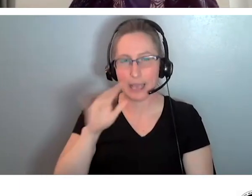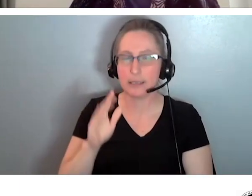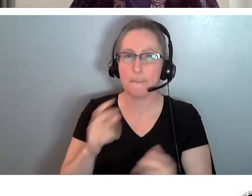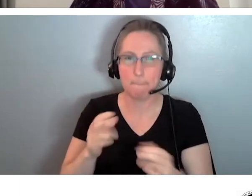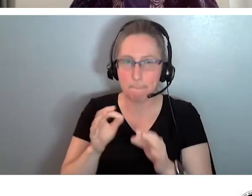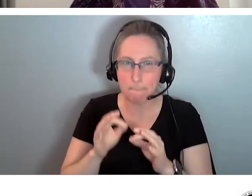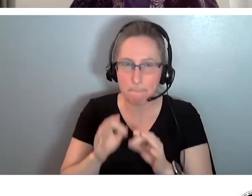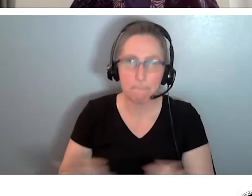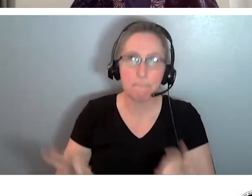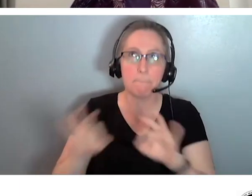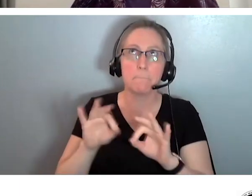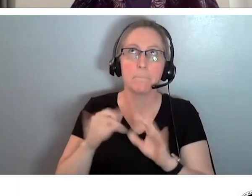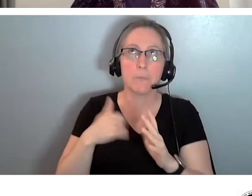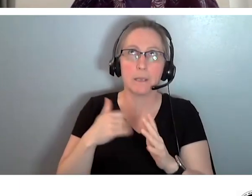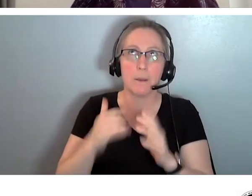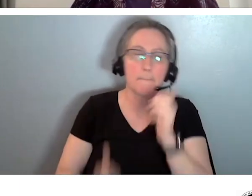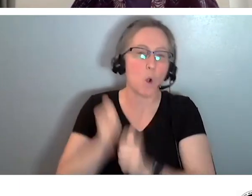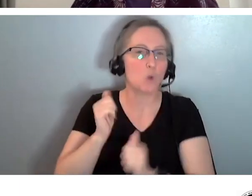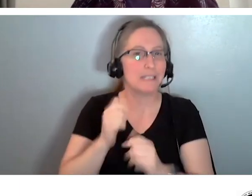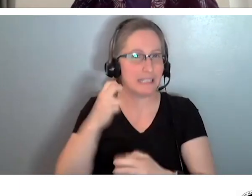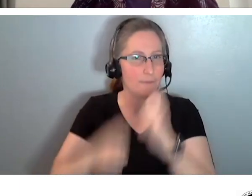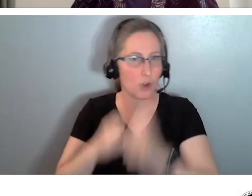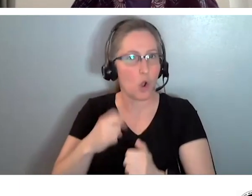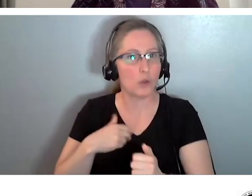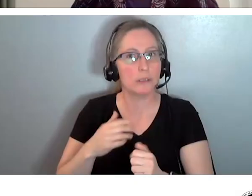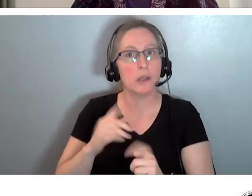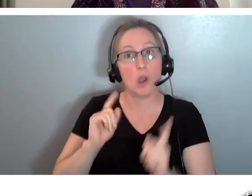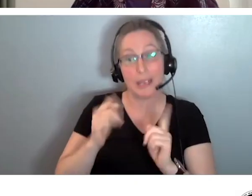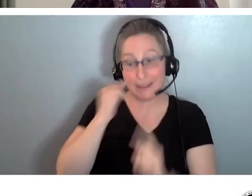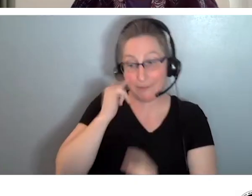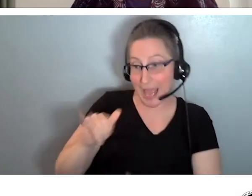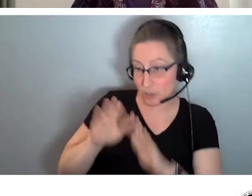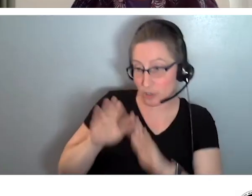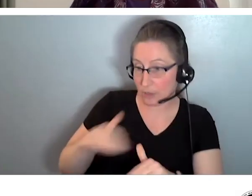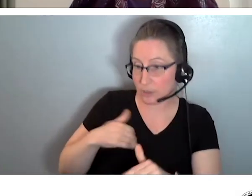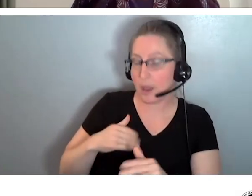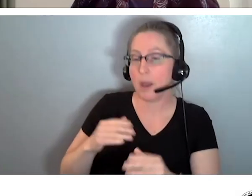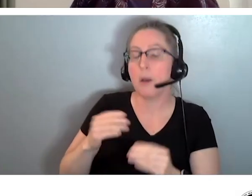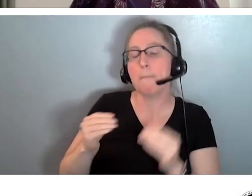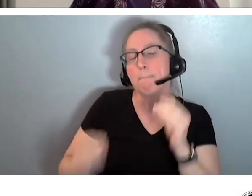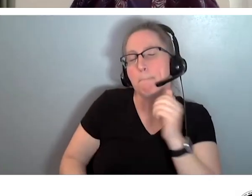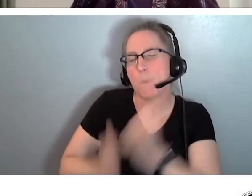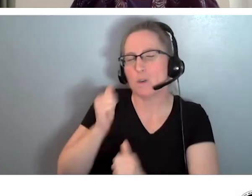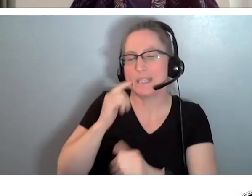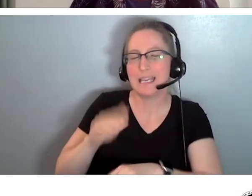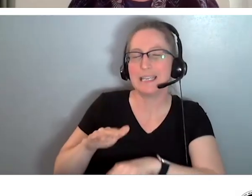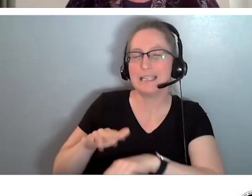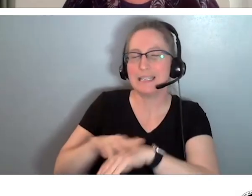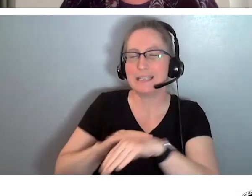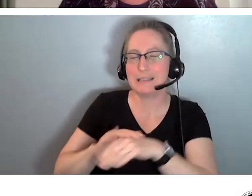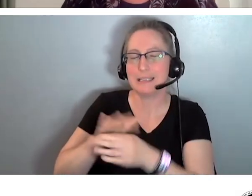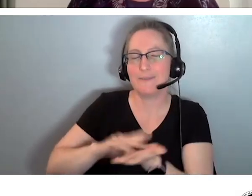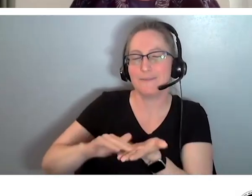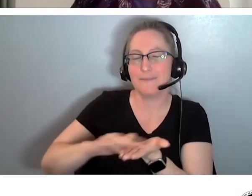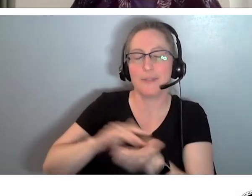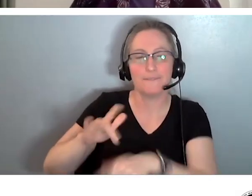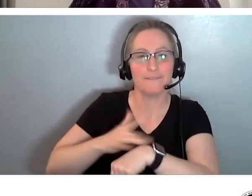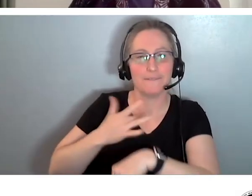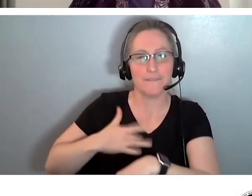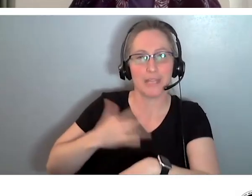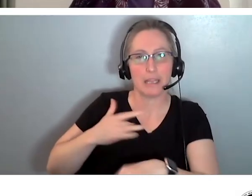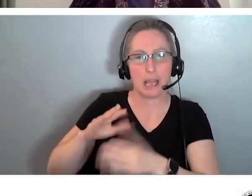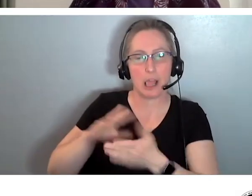with, and I think it shifts in meaning a little bit when the child is primarily a tactile learner, but I won't get into that. That's a whole